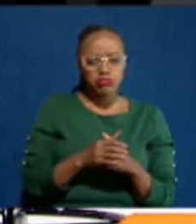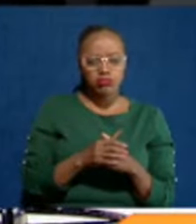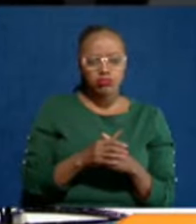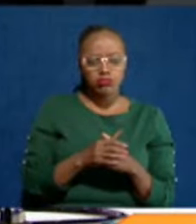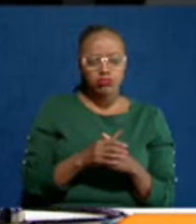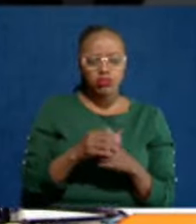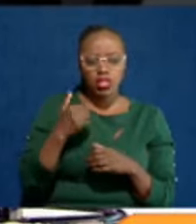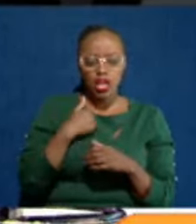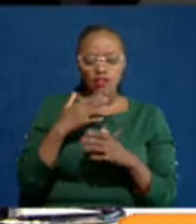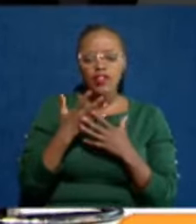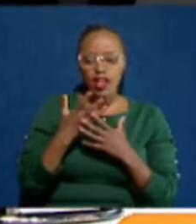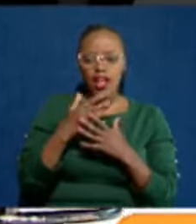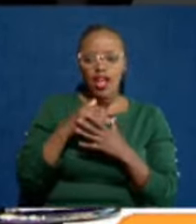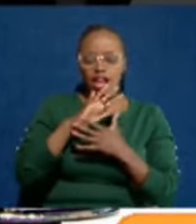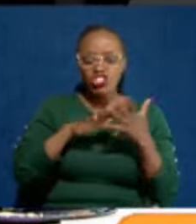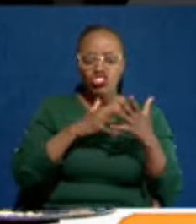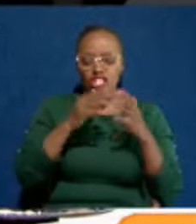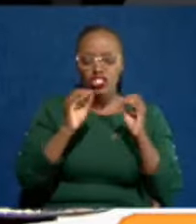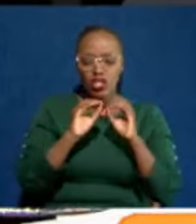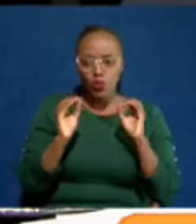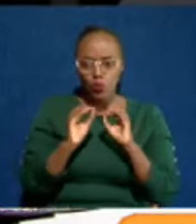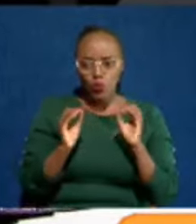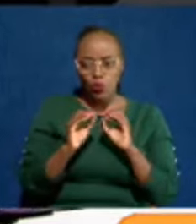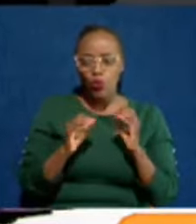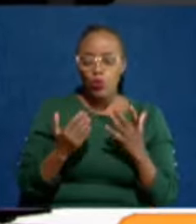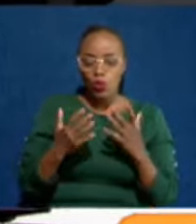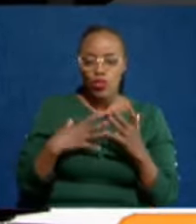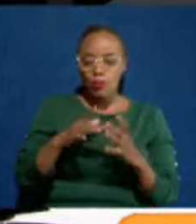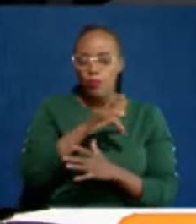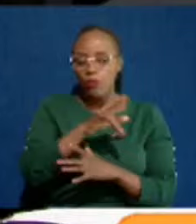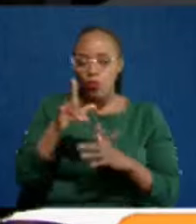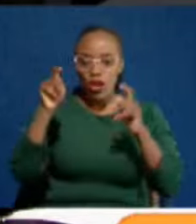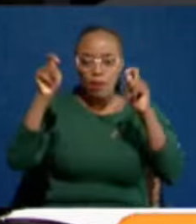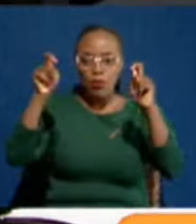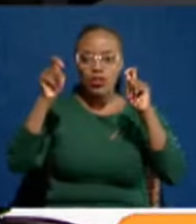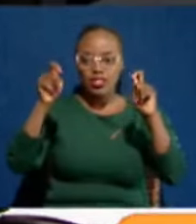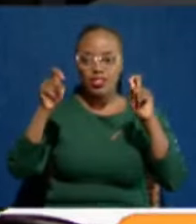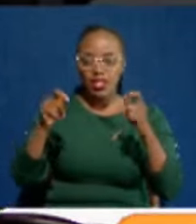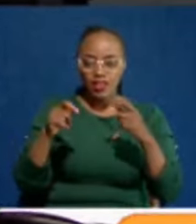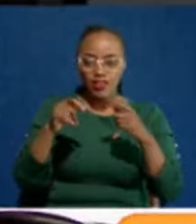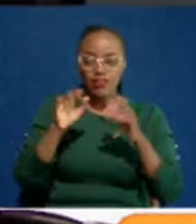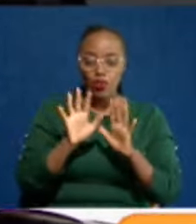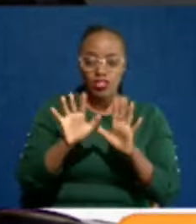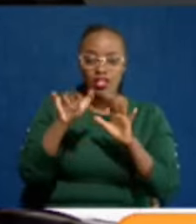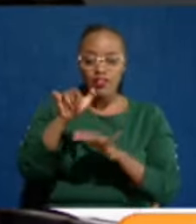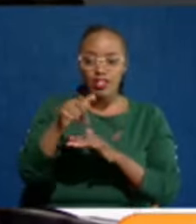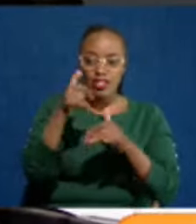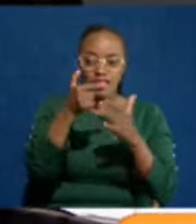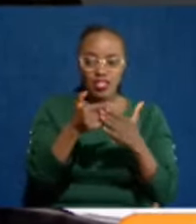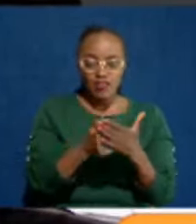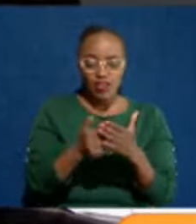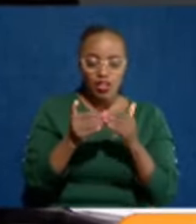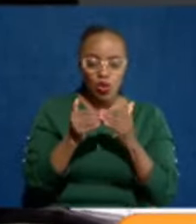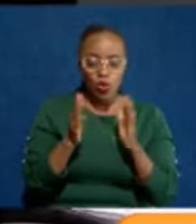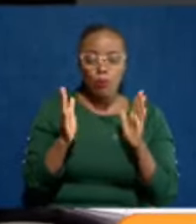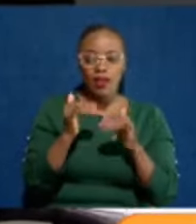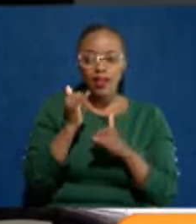lack of structure on the side of protesters actually left this debate